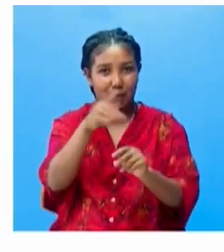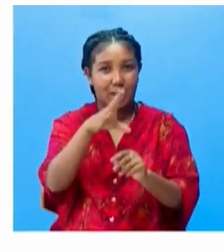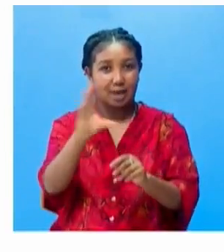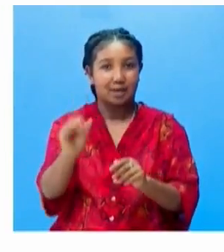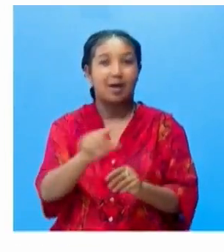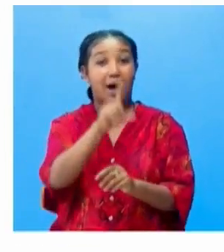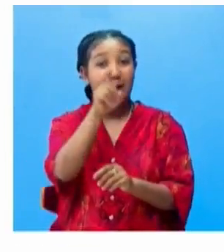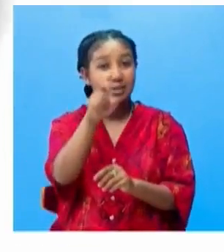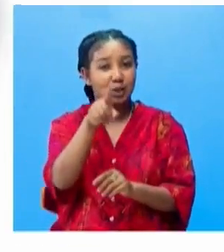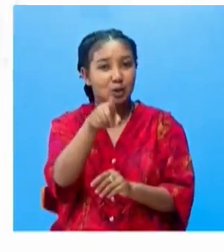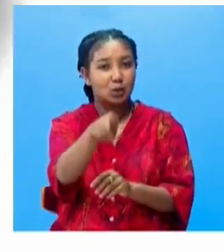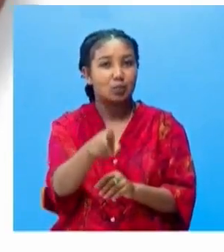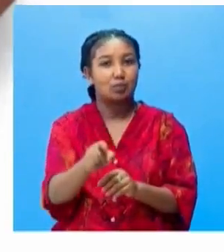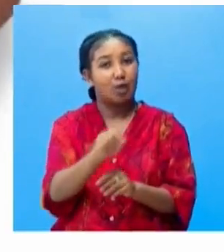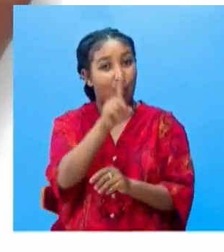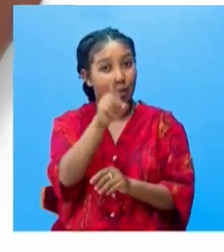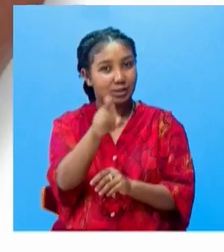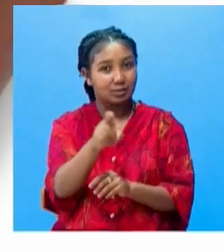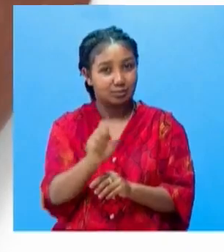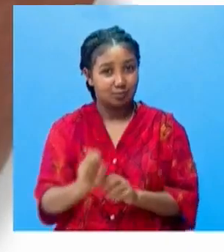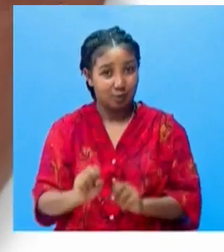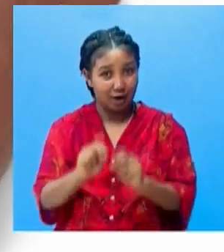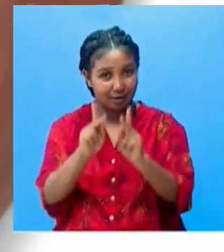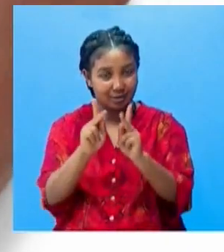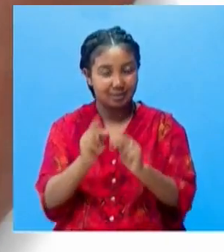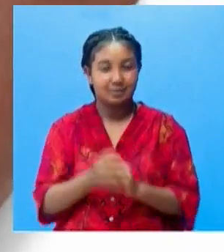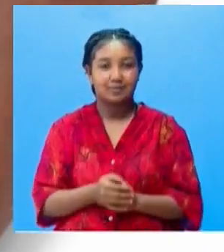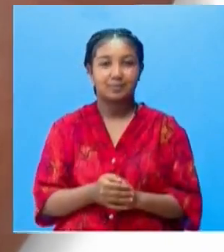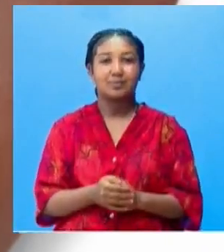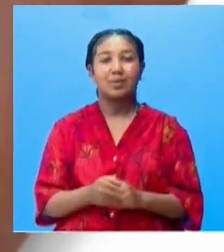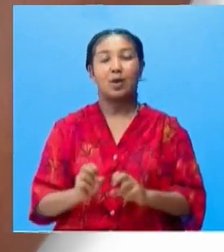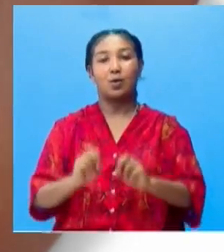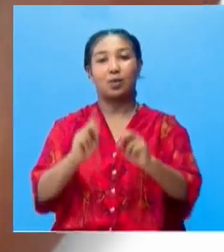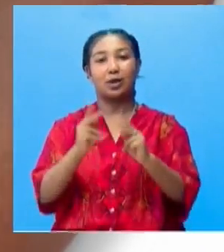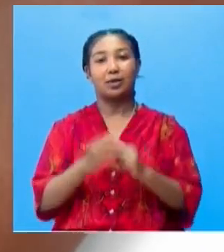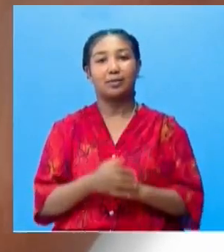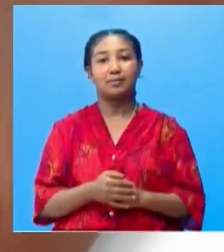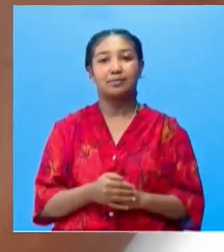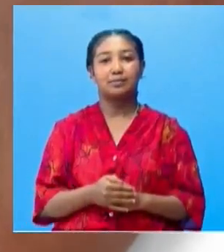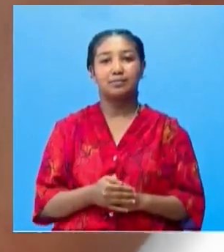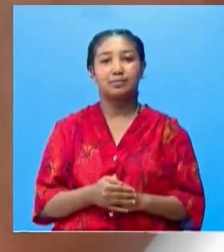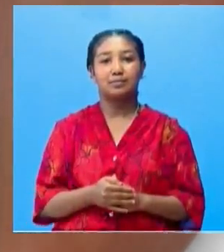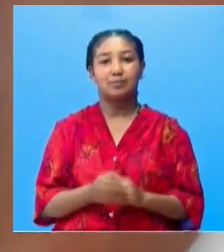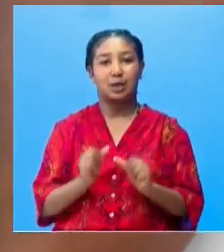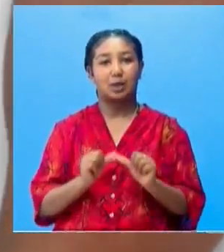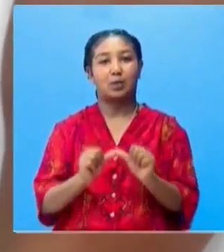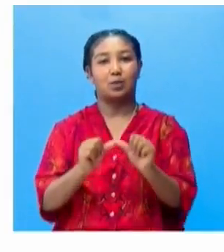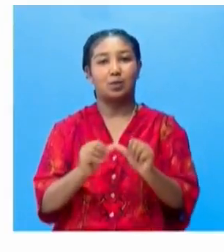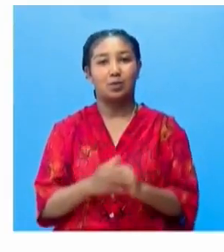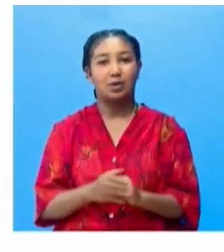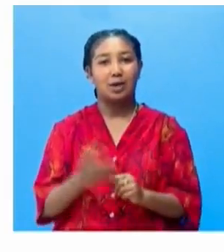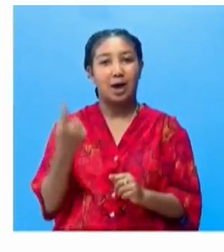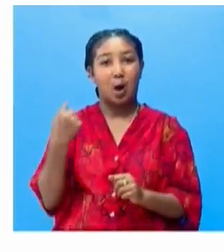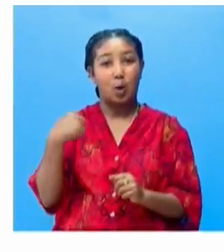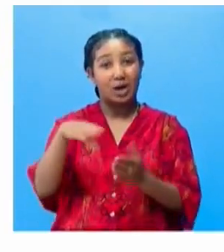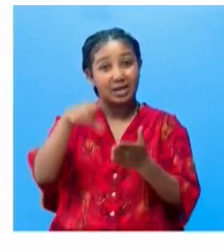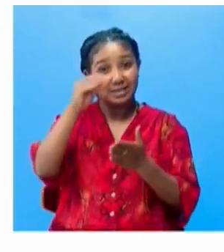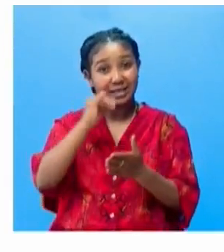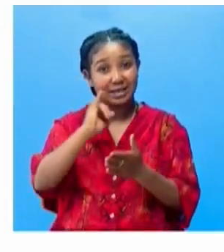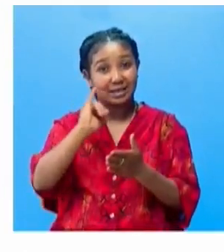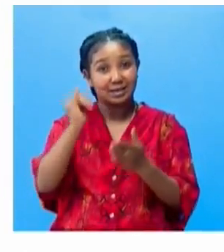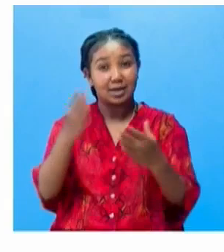will ask you a question. All right? Okay. Here it goes. Our lesson